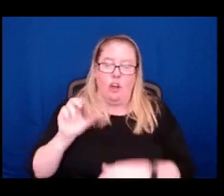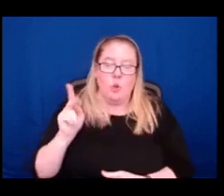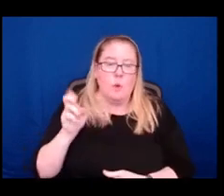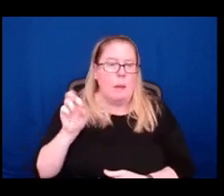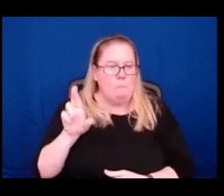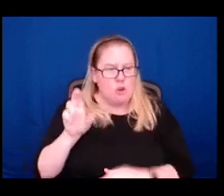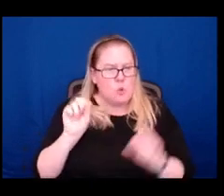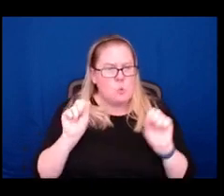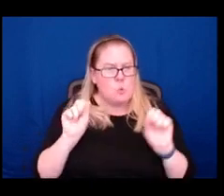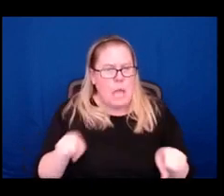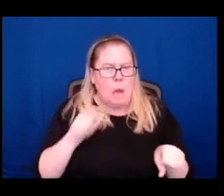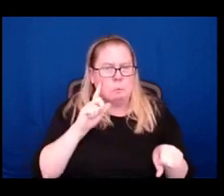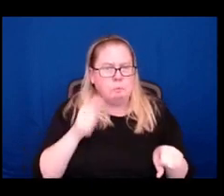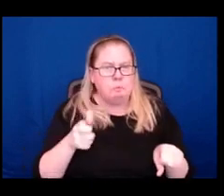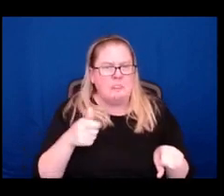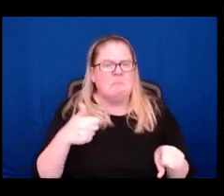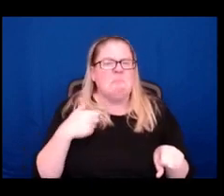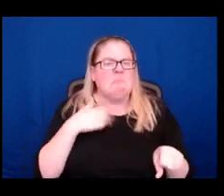going to take mine off.